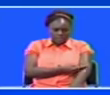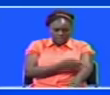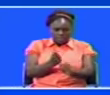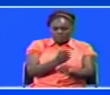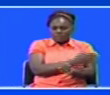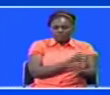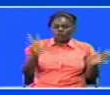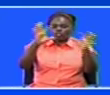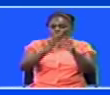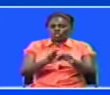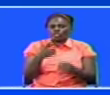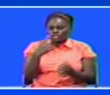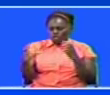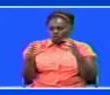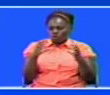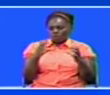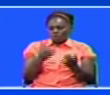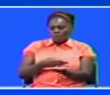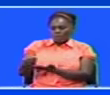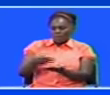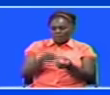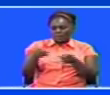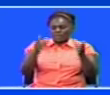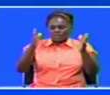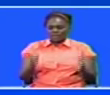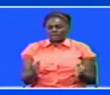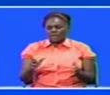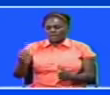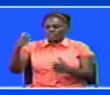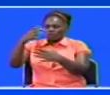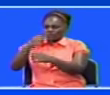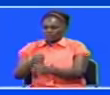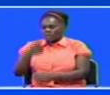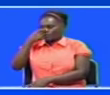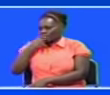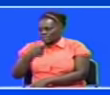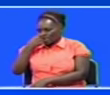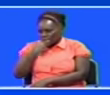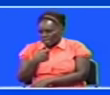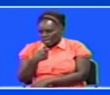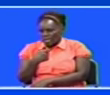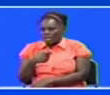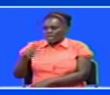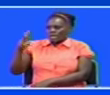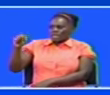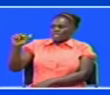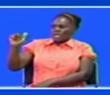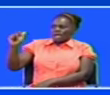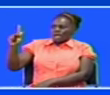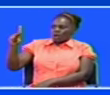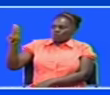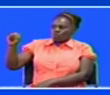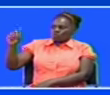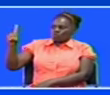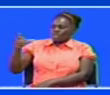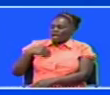to joining Telkom Kenya, he was the supply chain director at Helios Towers, Tanzania. Levi Nyakundi, on the other hand, has